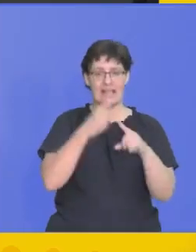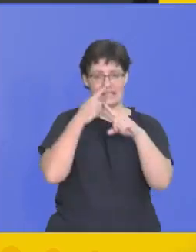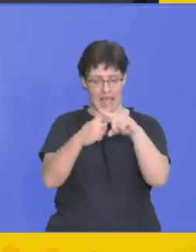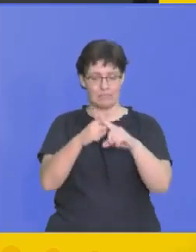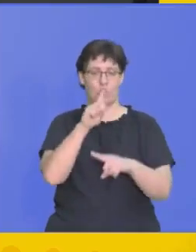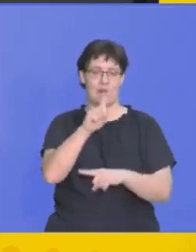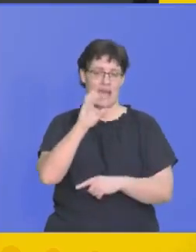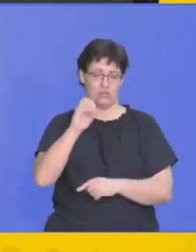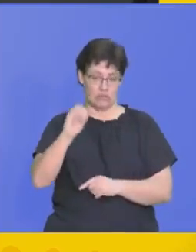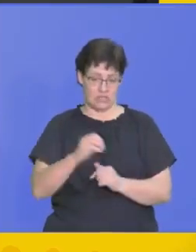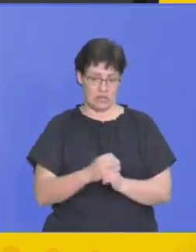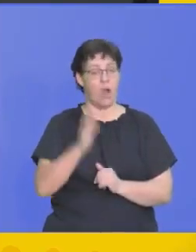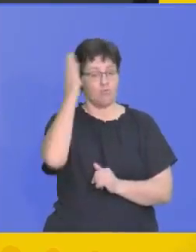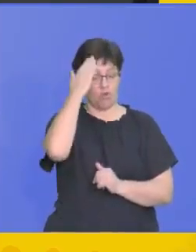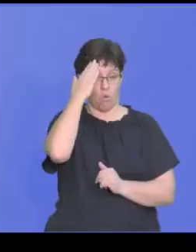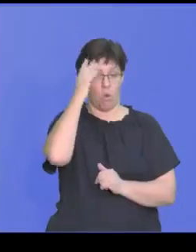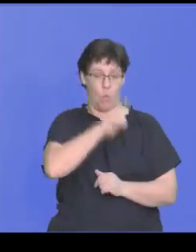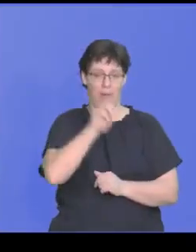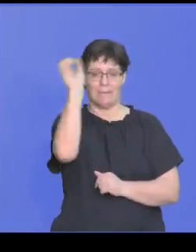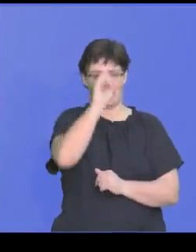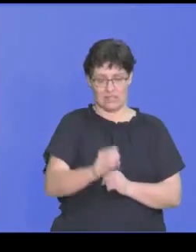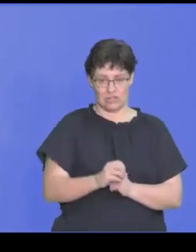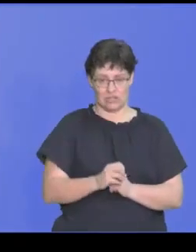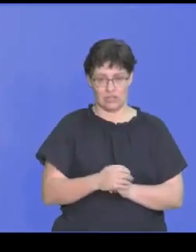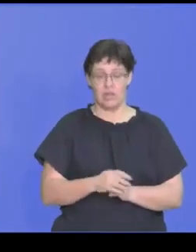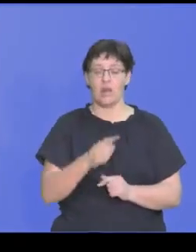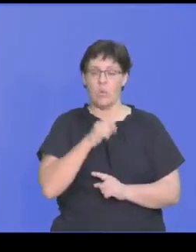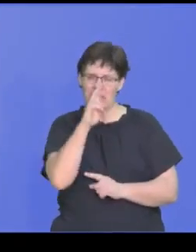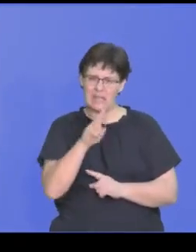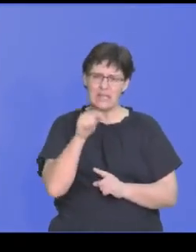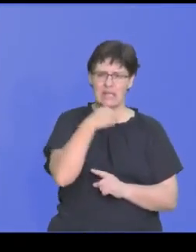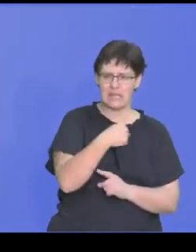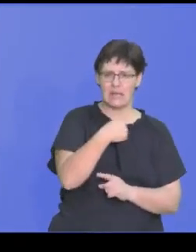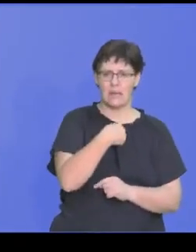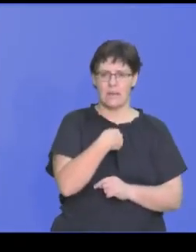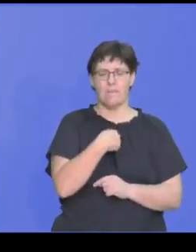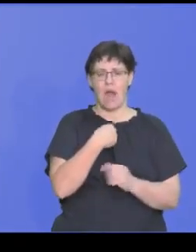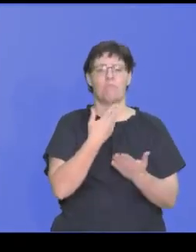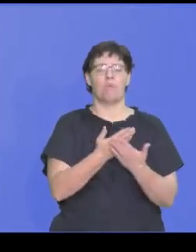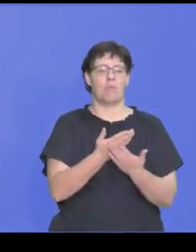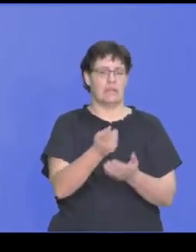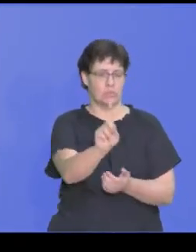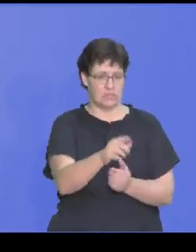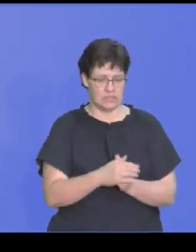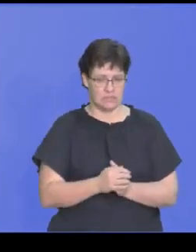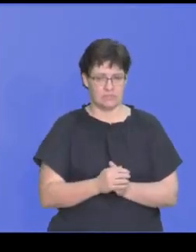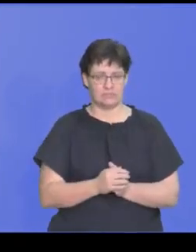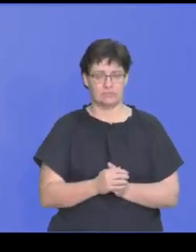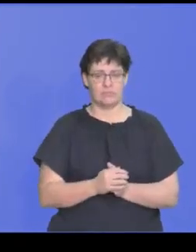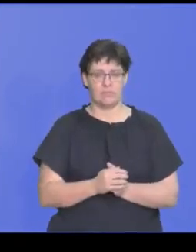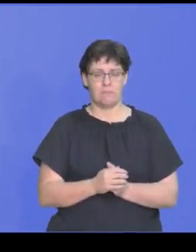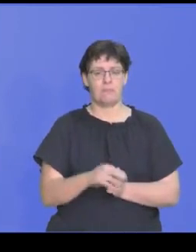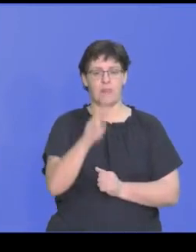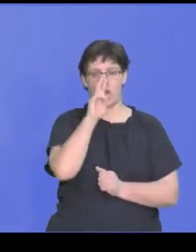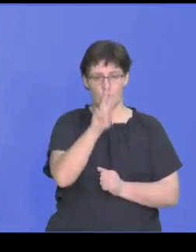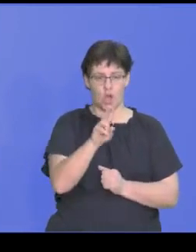by 100. So I know that. Now I'm going to go back to see what was my probability. Okay, so